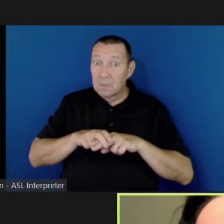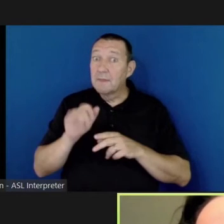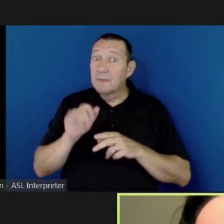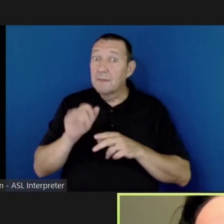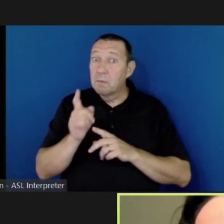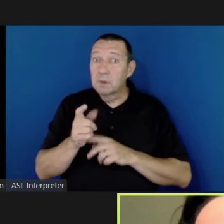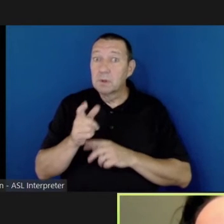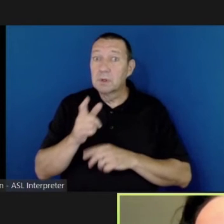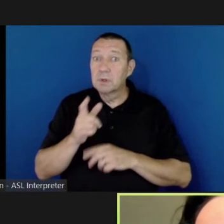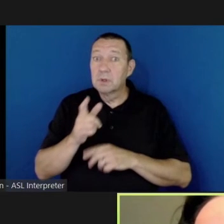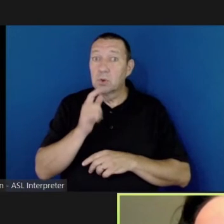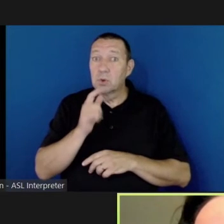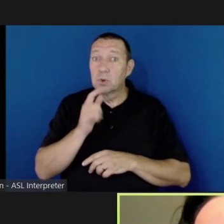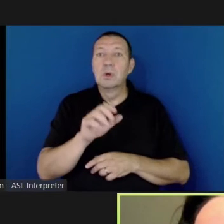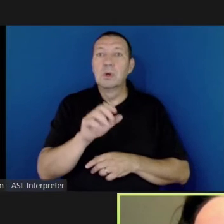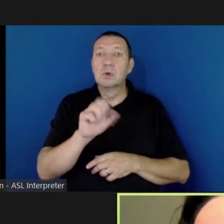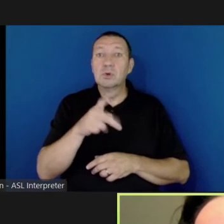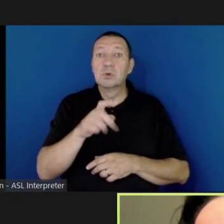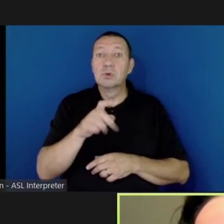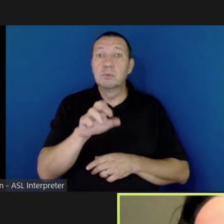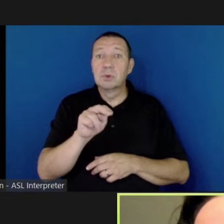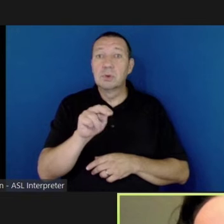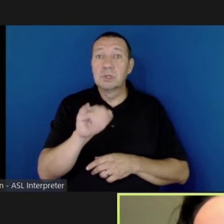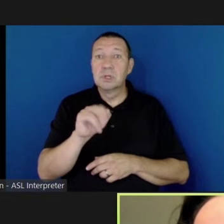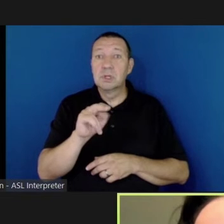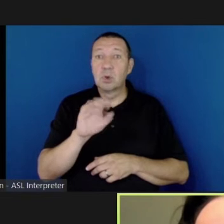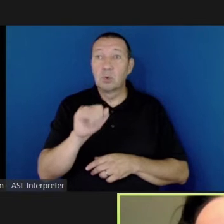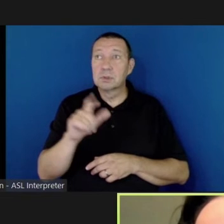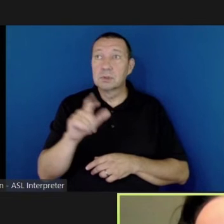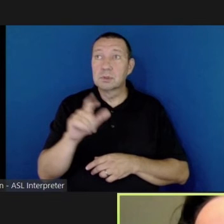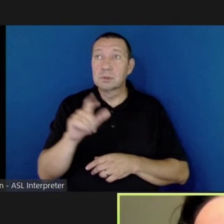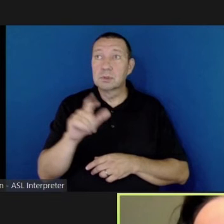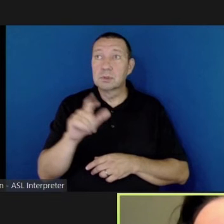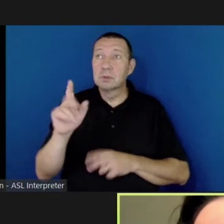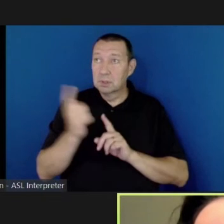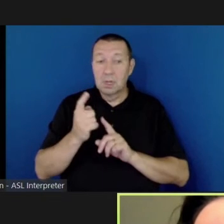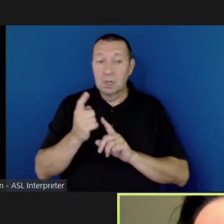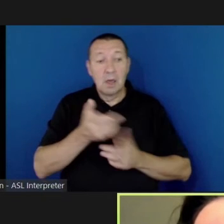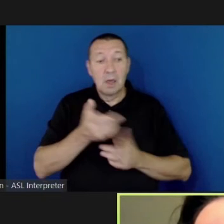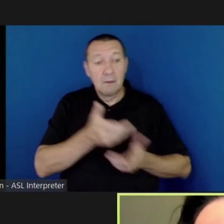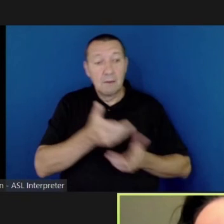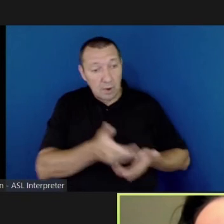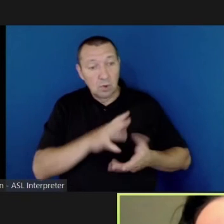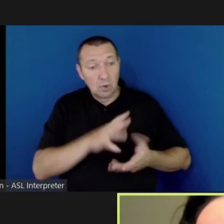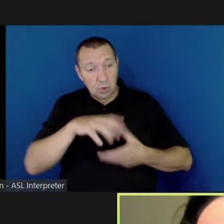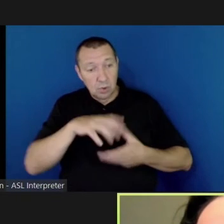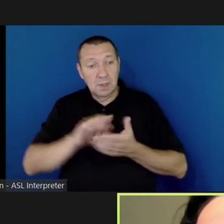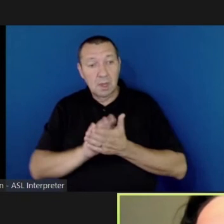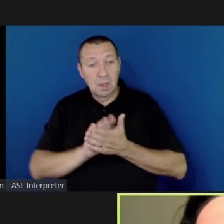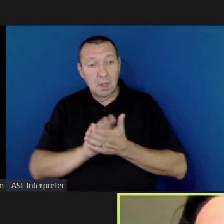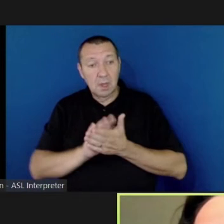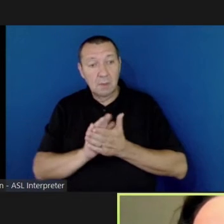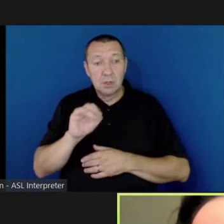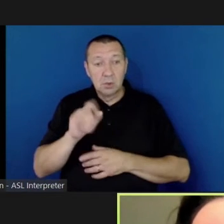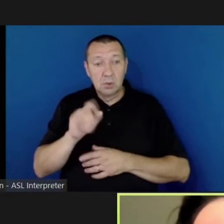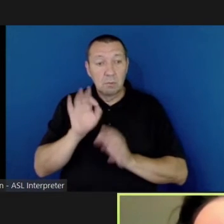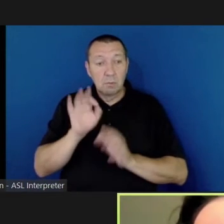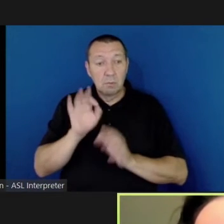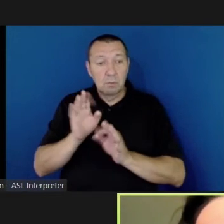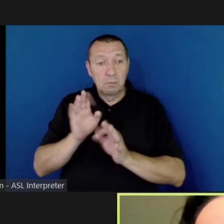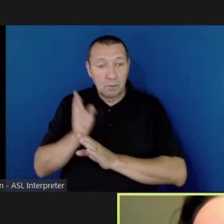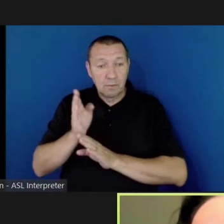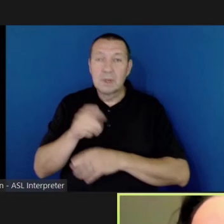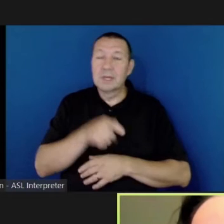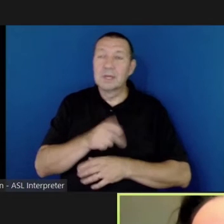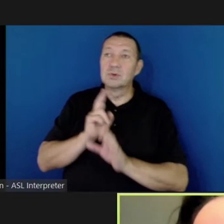Niños facilitators came and gave him an invitation to learn to be a Niño Profe. He went to the first day